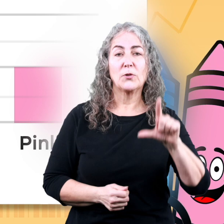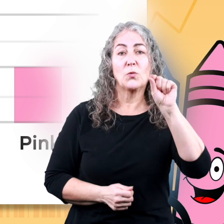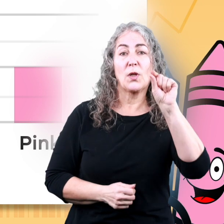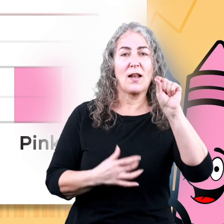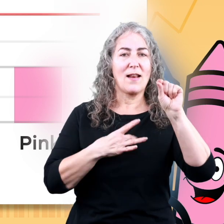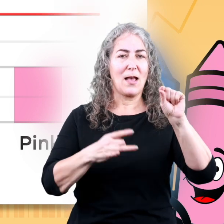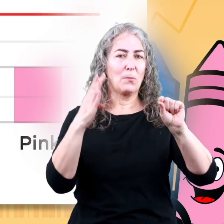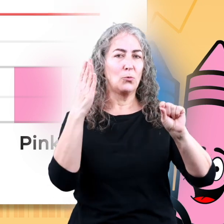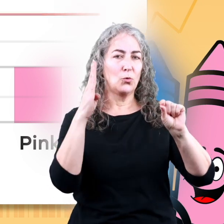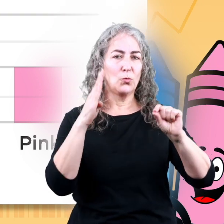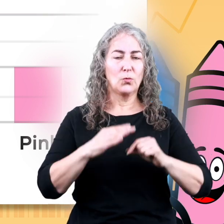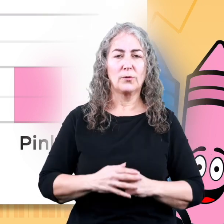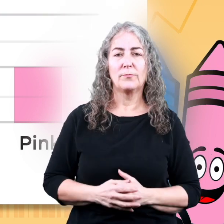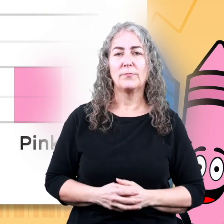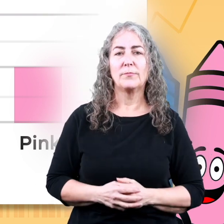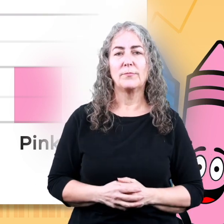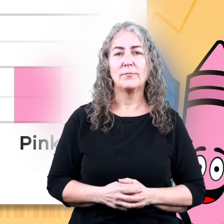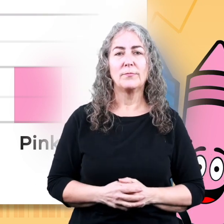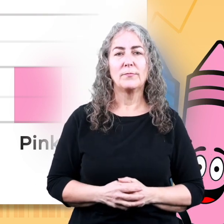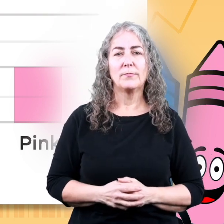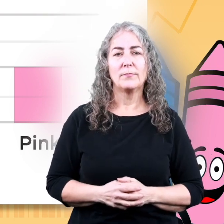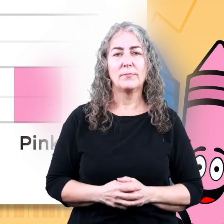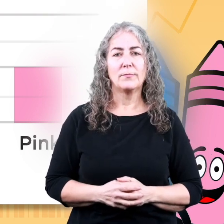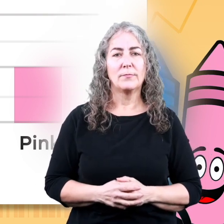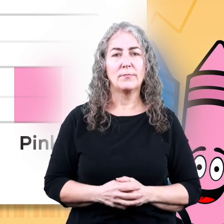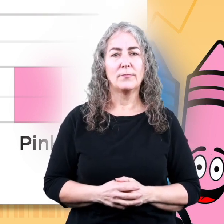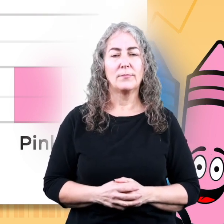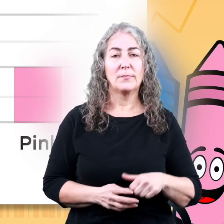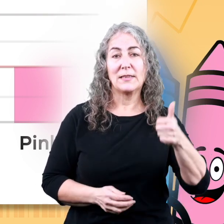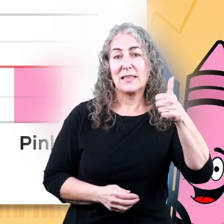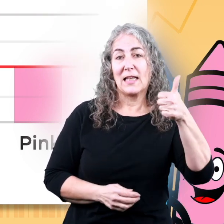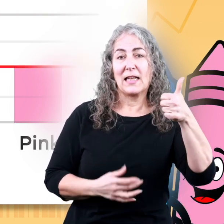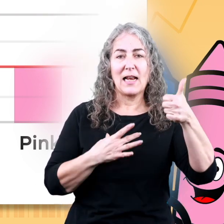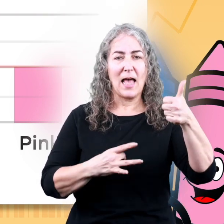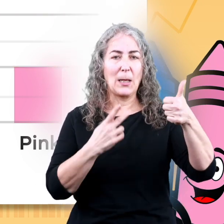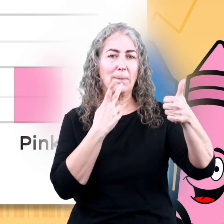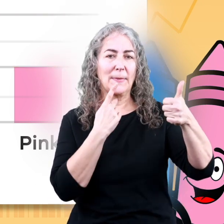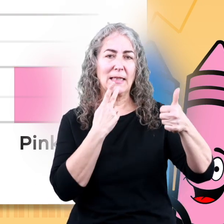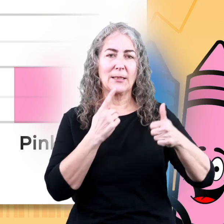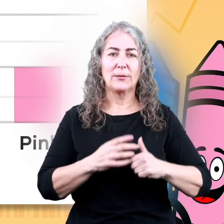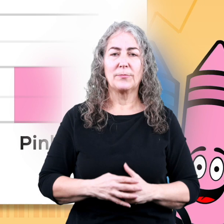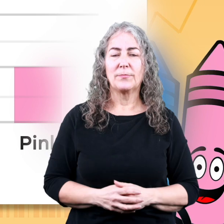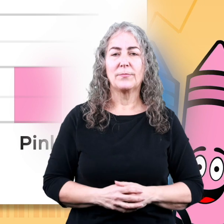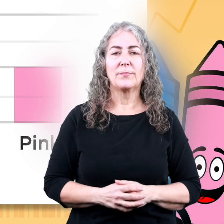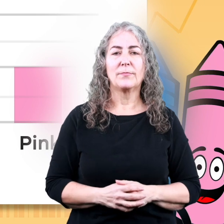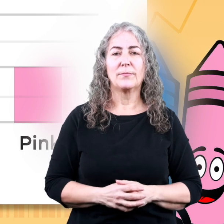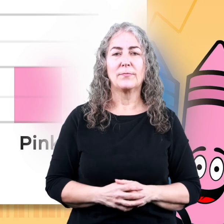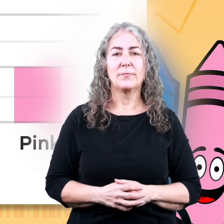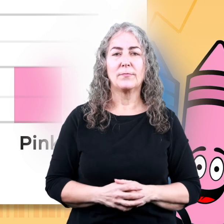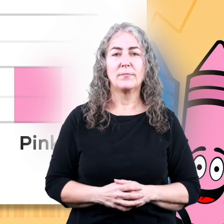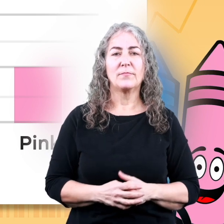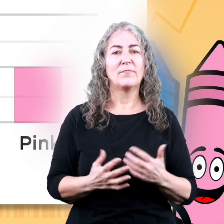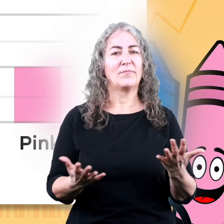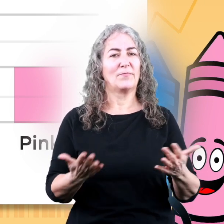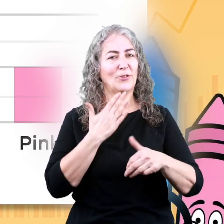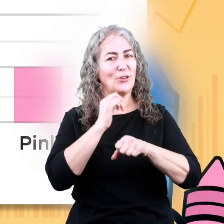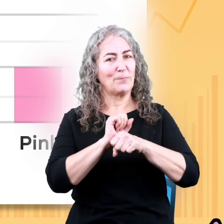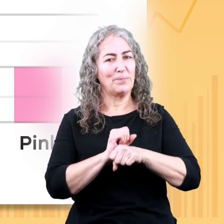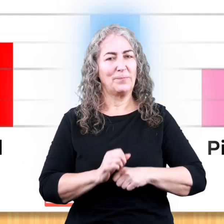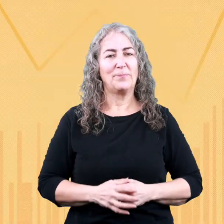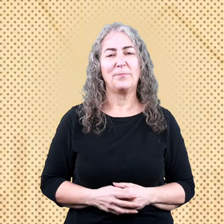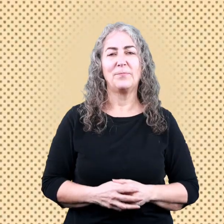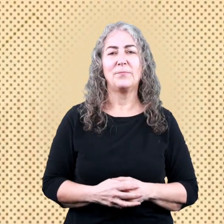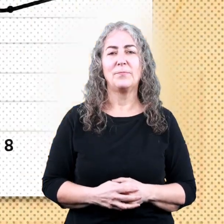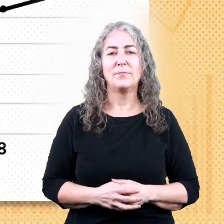20 students like blue, and 10 students like pink. Super